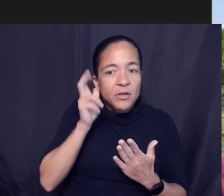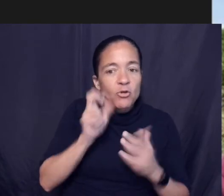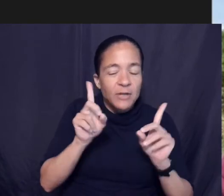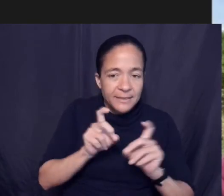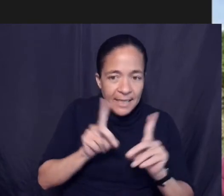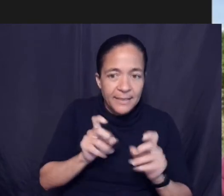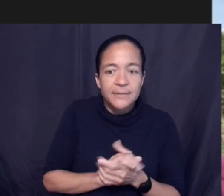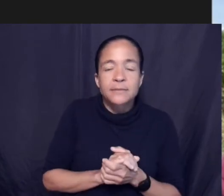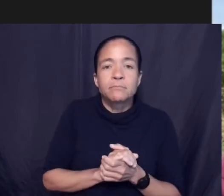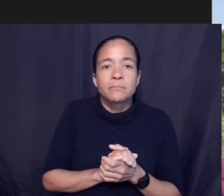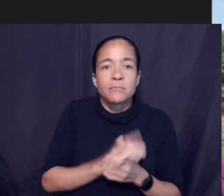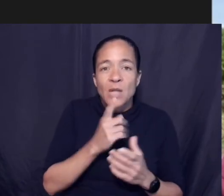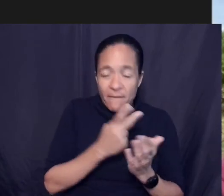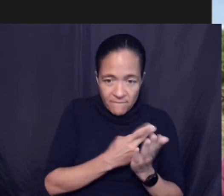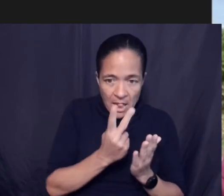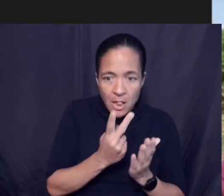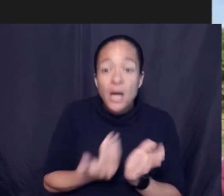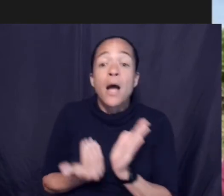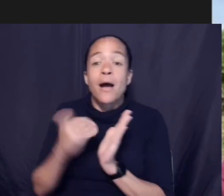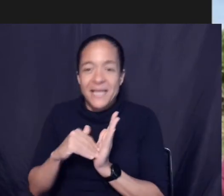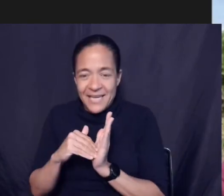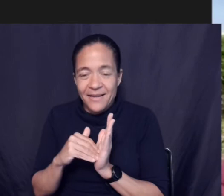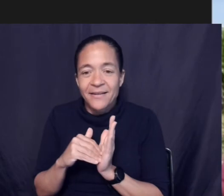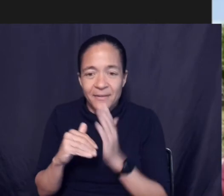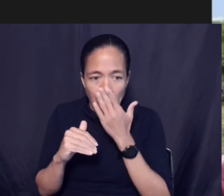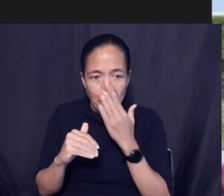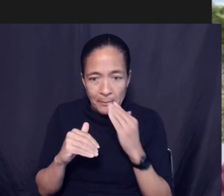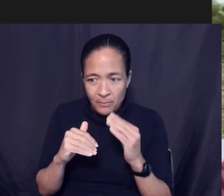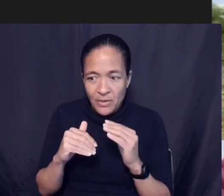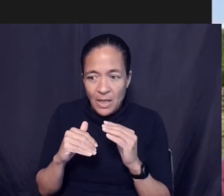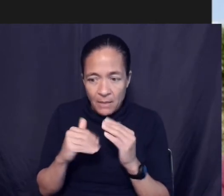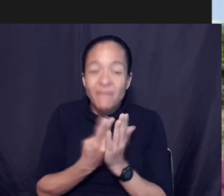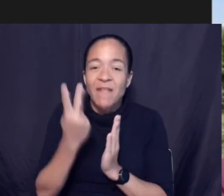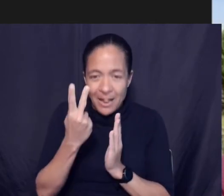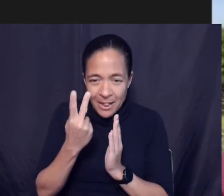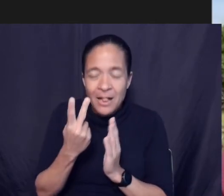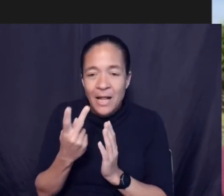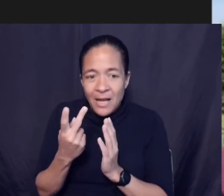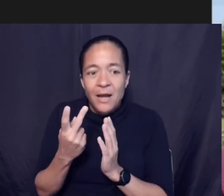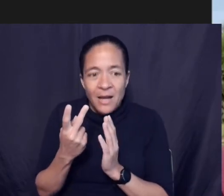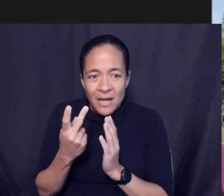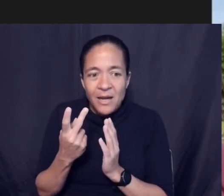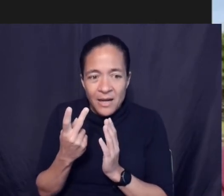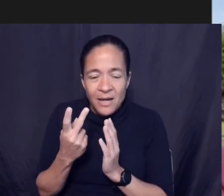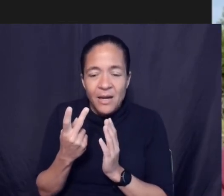first, did it again, pass, go check, follow up.